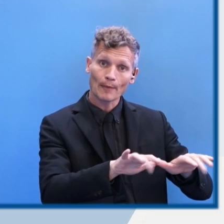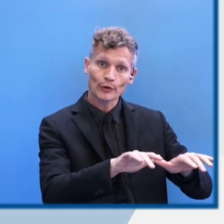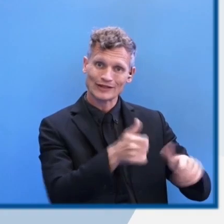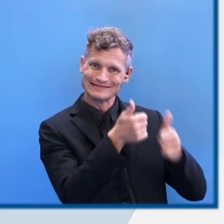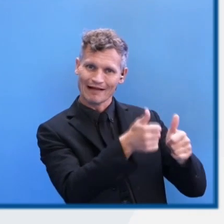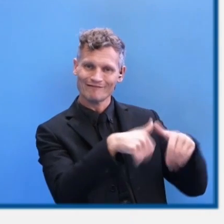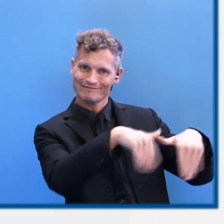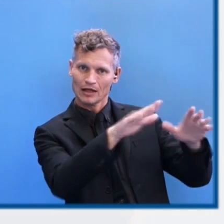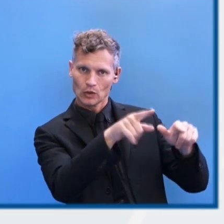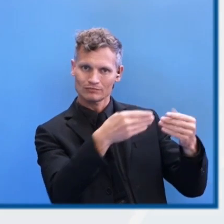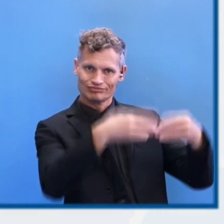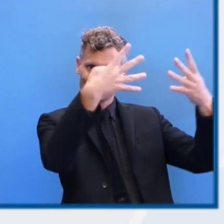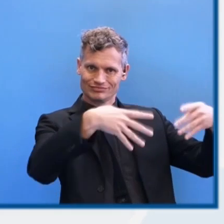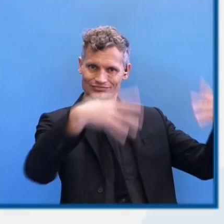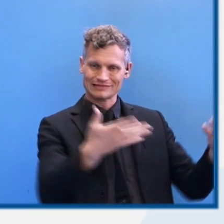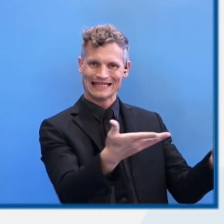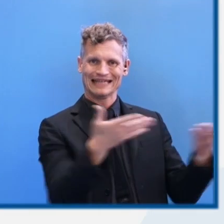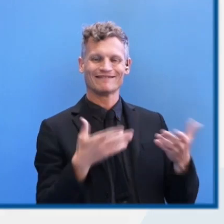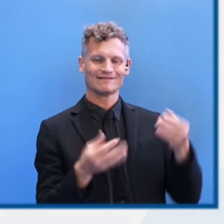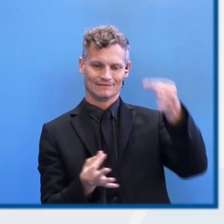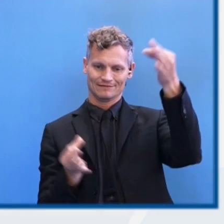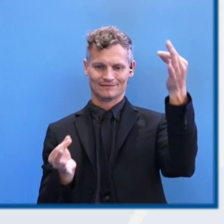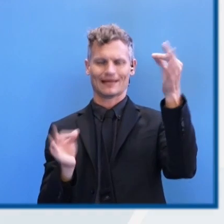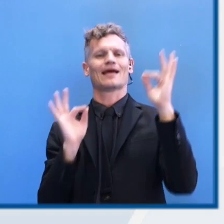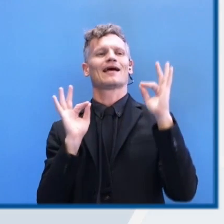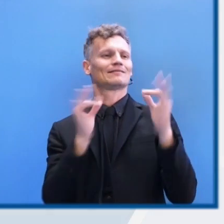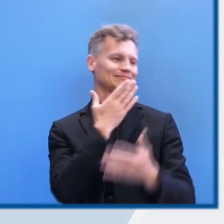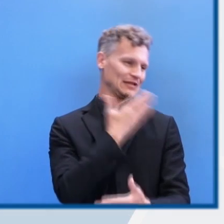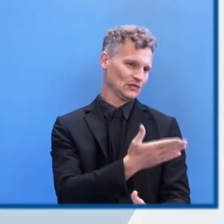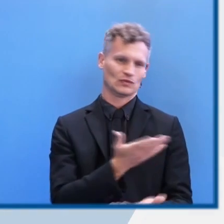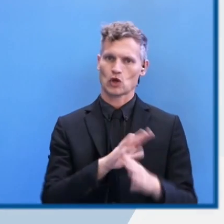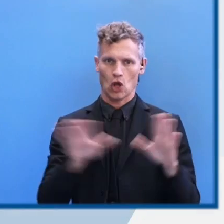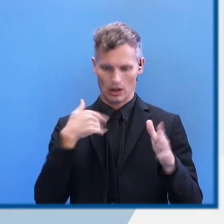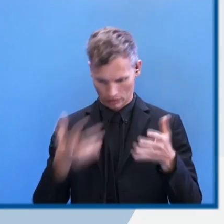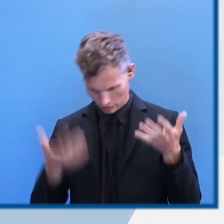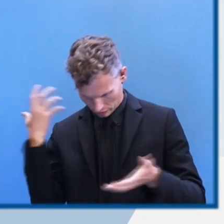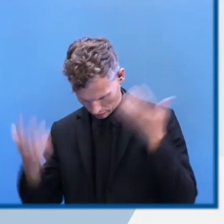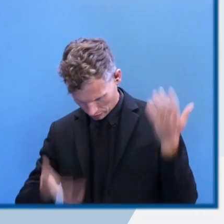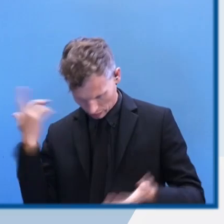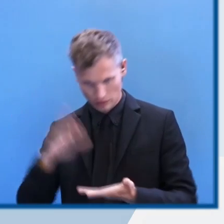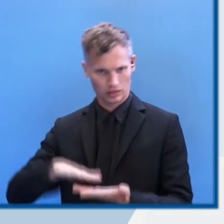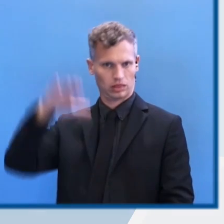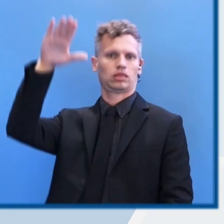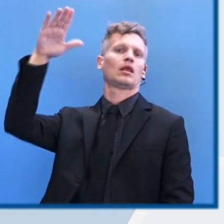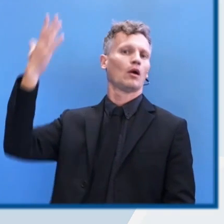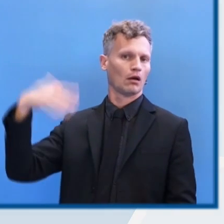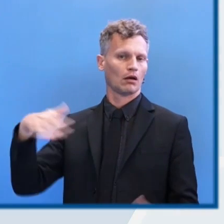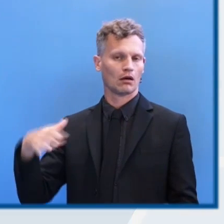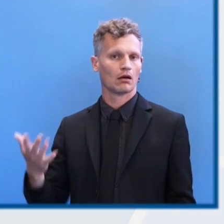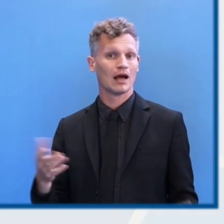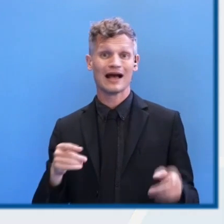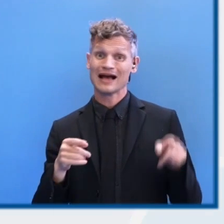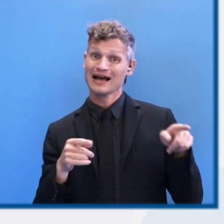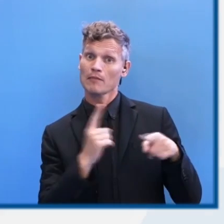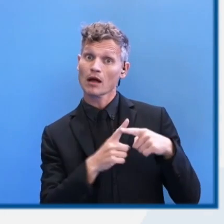this enormous wealth of data that we have, which could tell us about